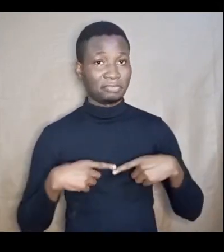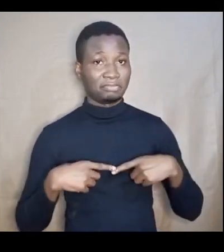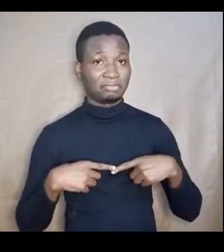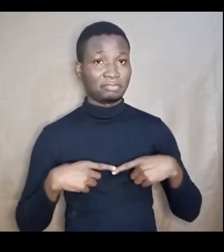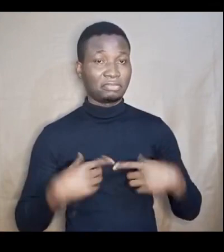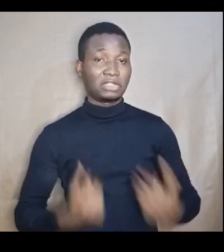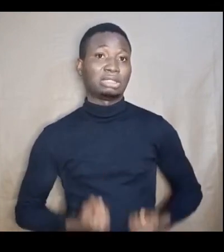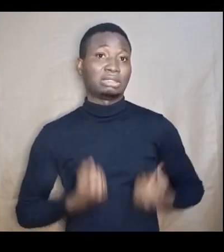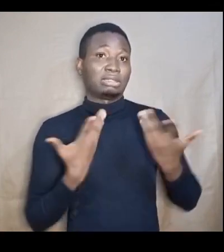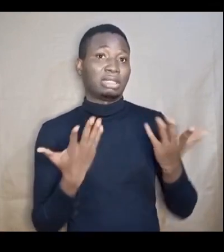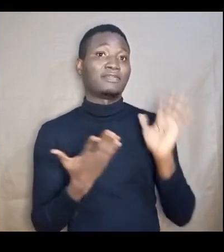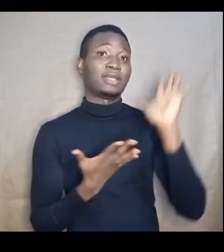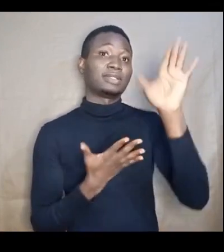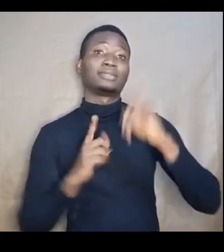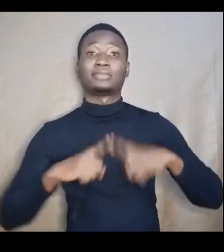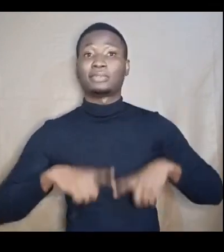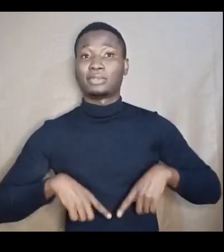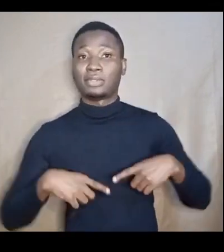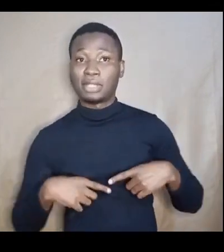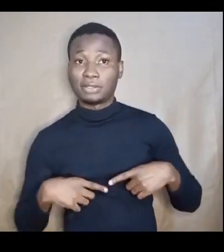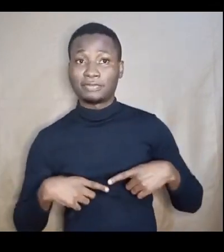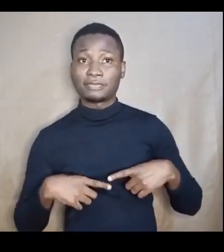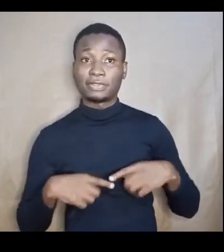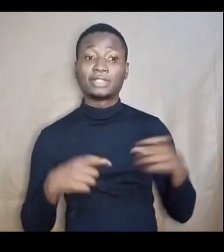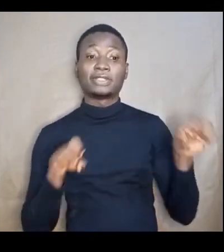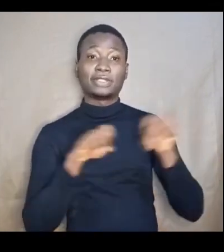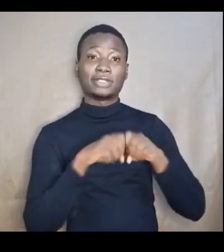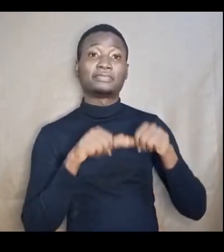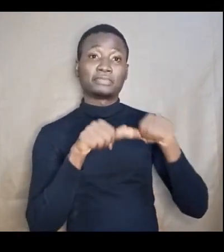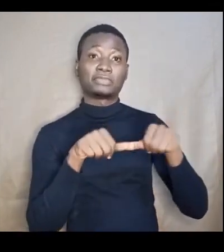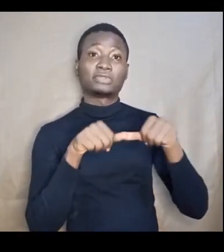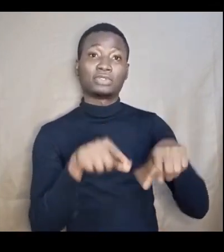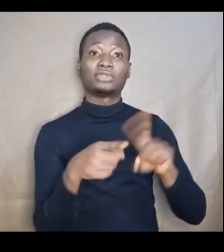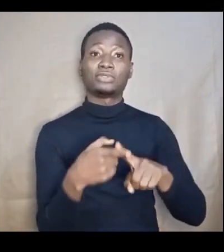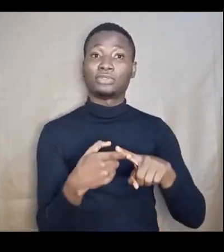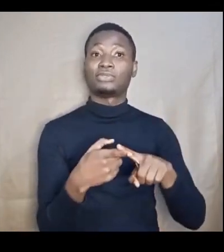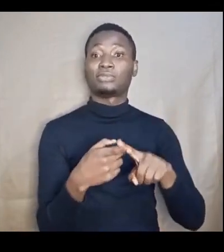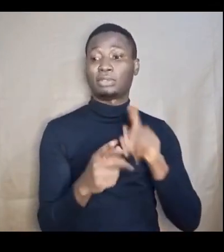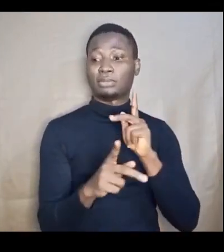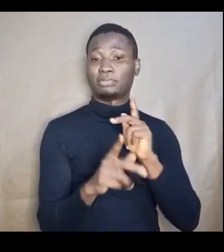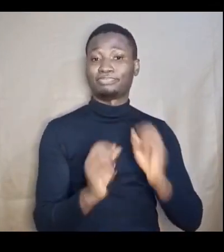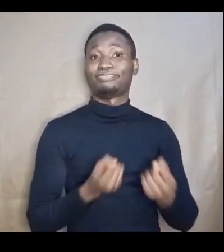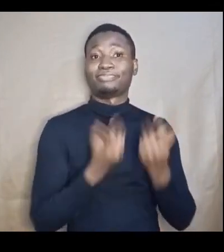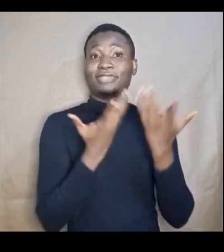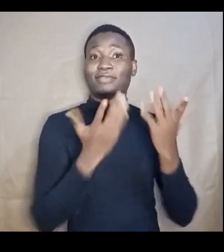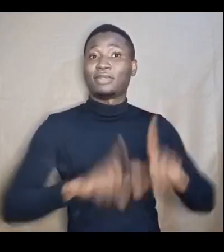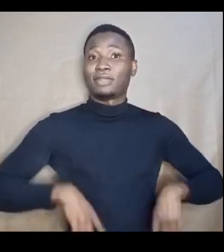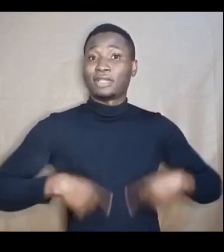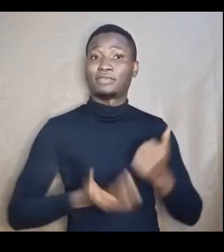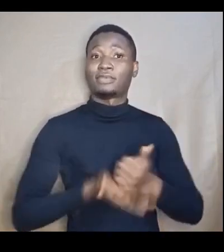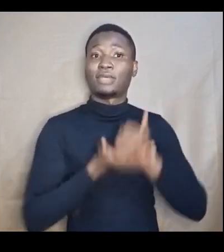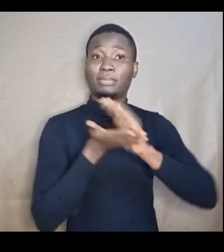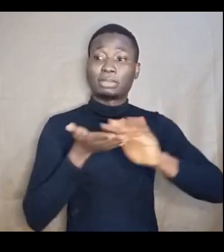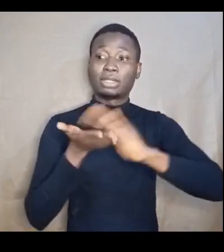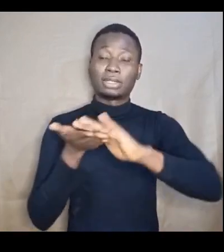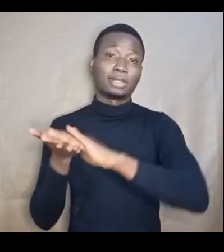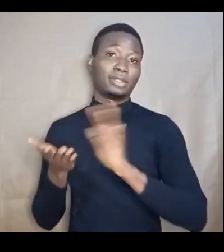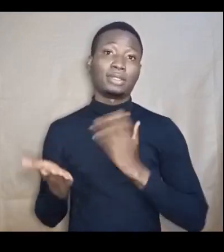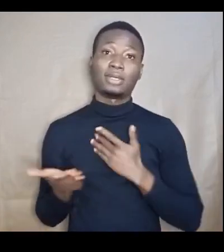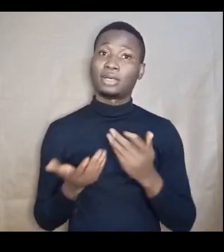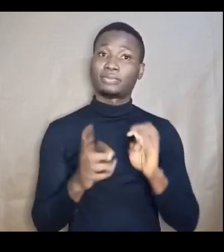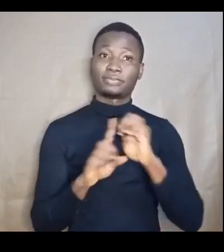the way. They are still putting their life on the way to help us to clean our places and so on and so forth. And